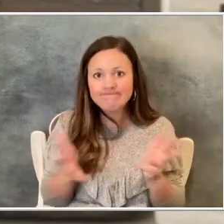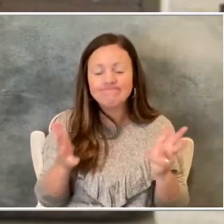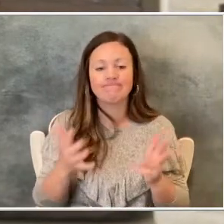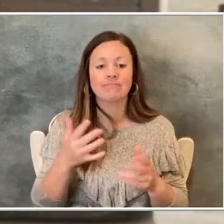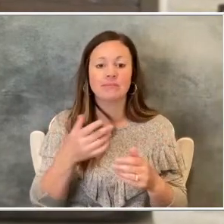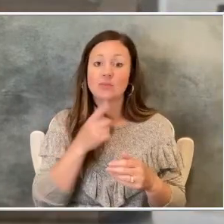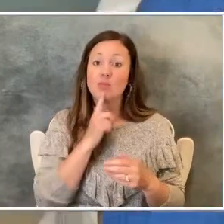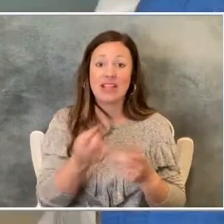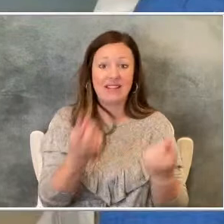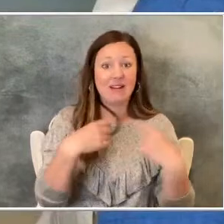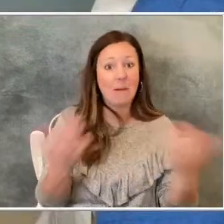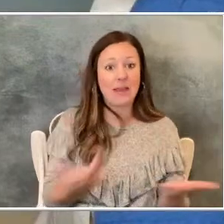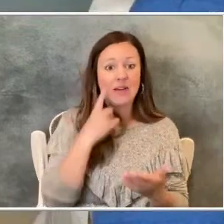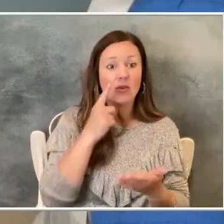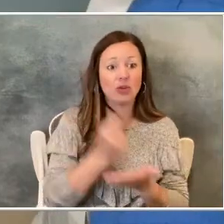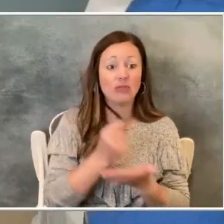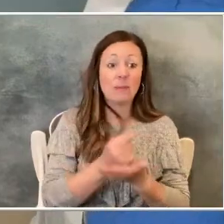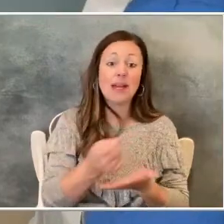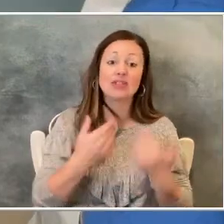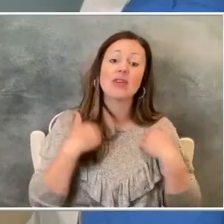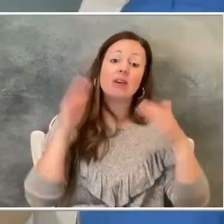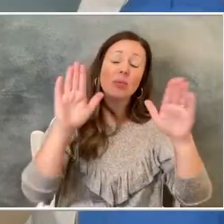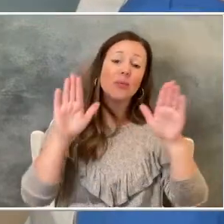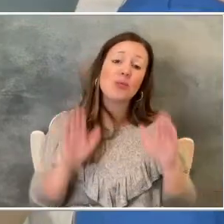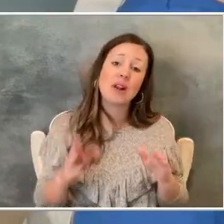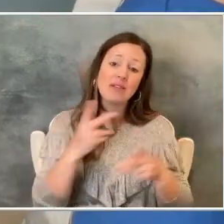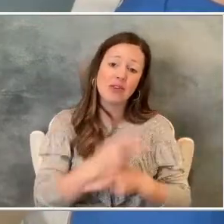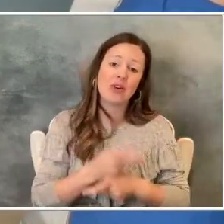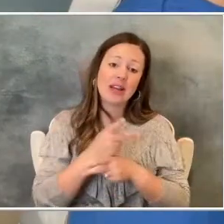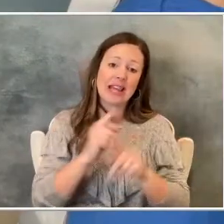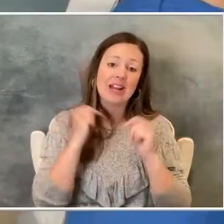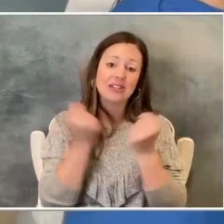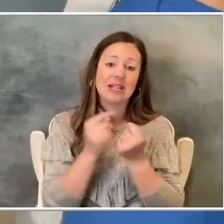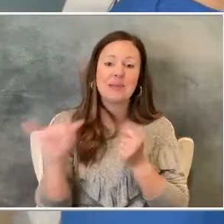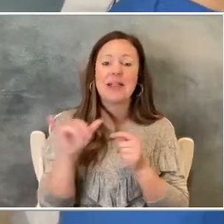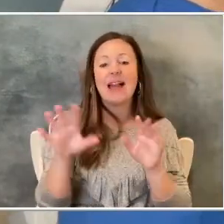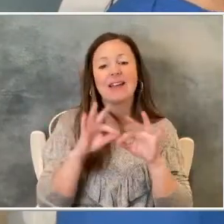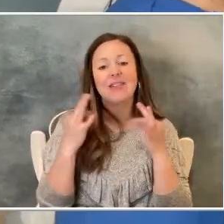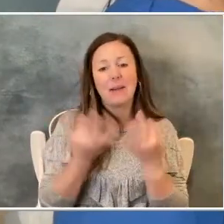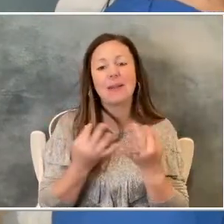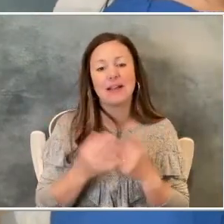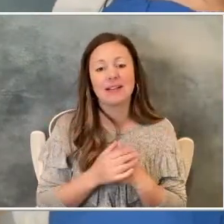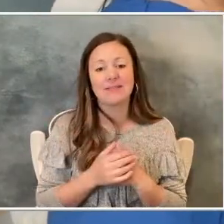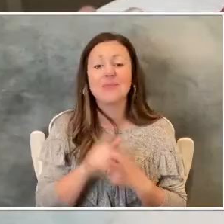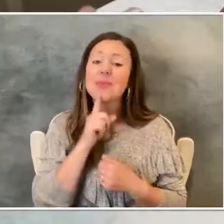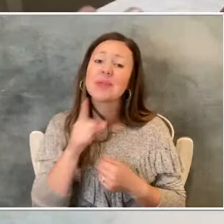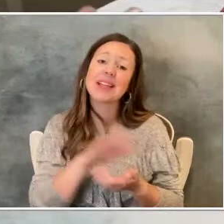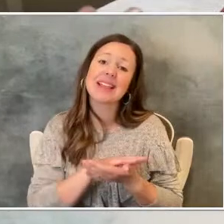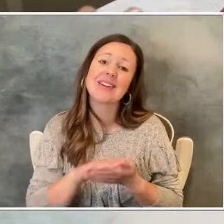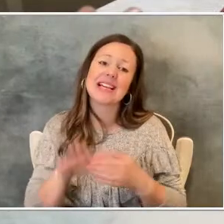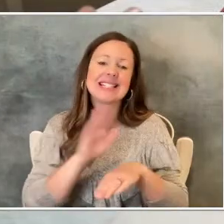is surrounded by a care team that has really grown to be like family. They're so nice. They spoil me.